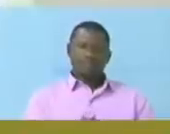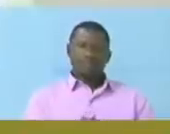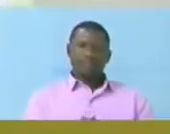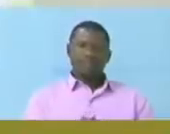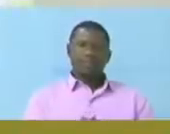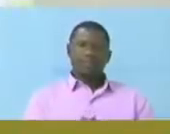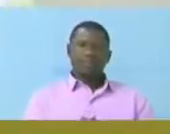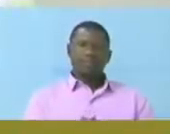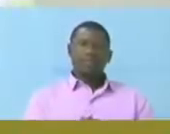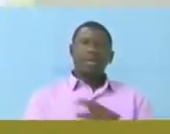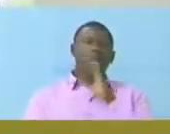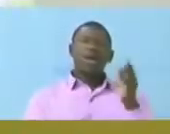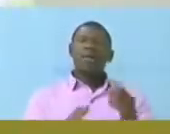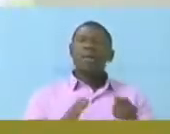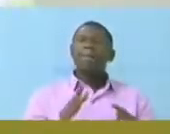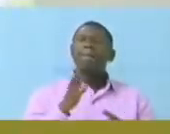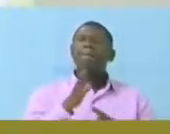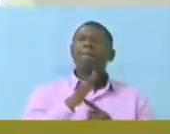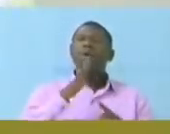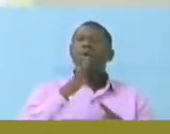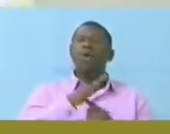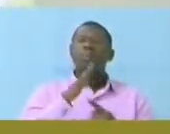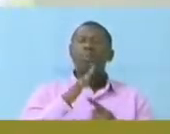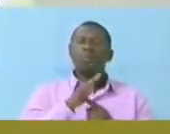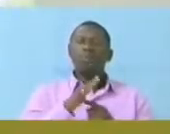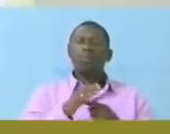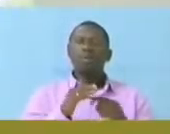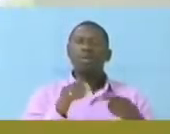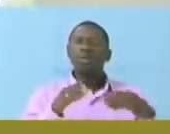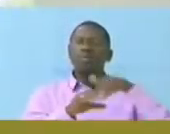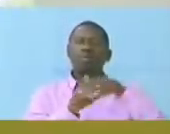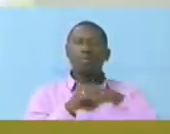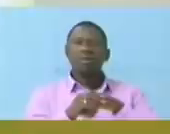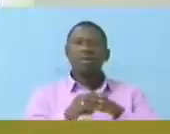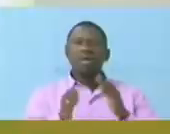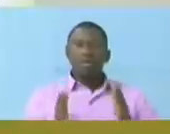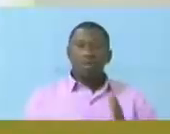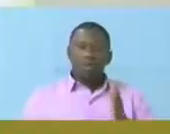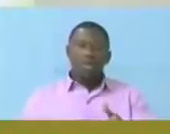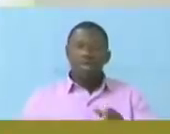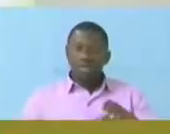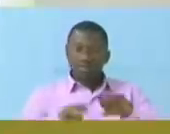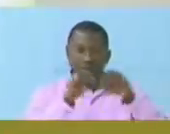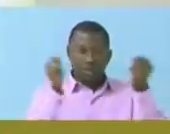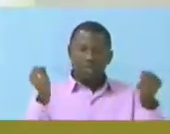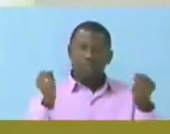And principal among the human rights violations were unlawful detentions.